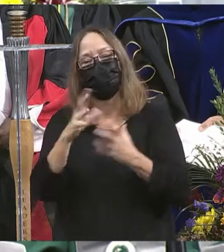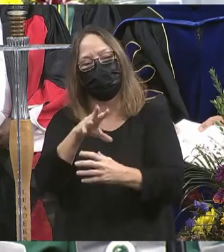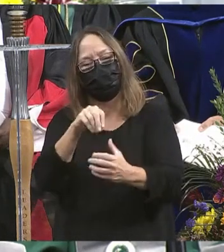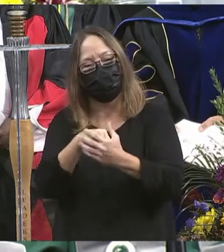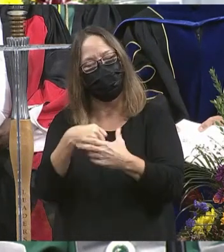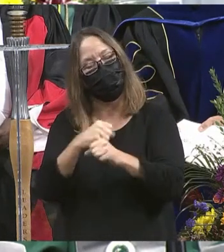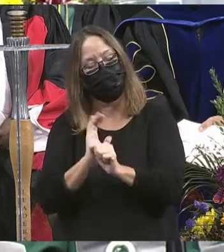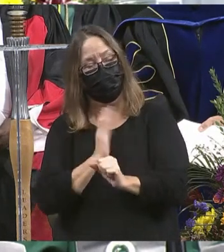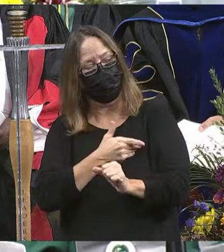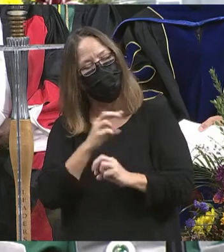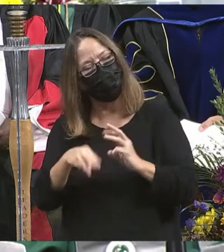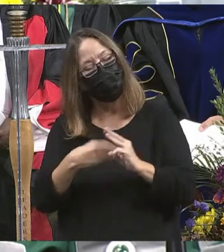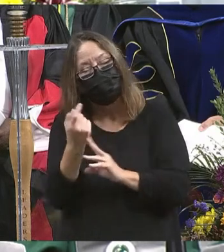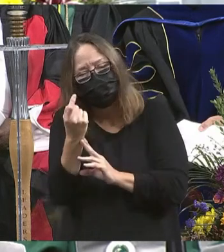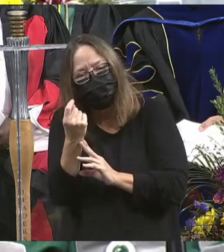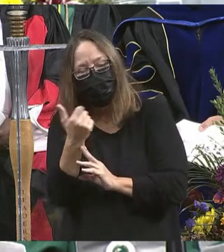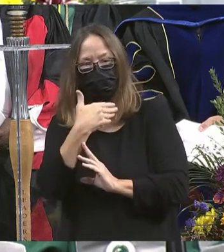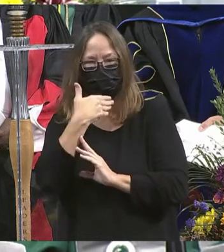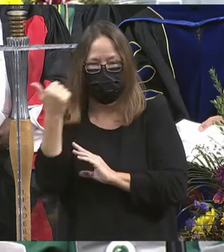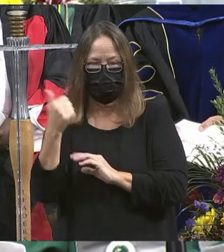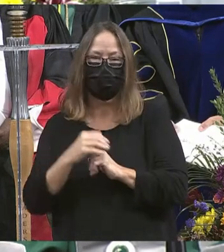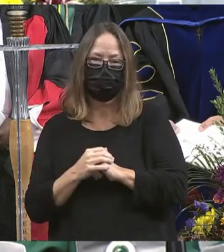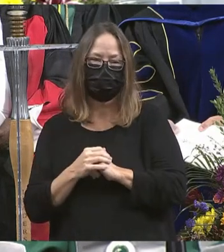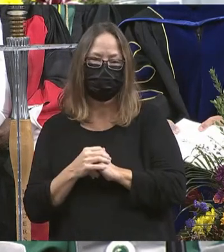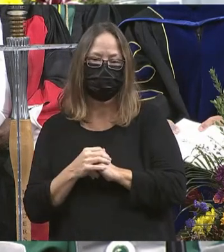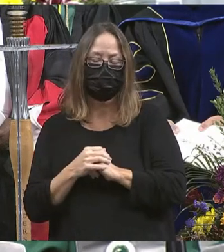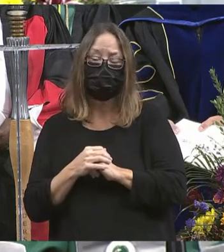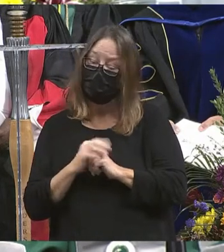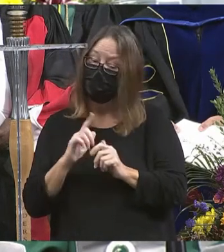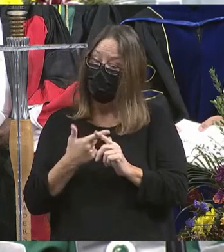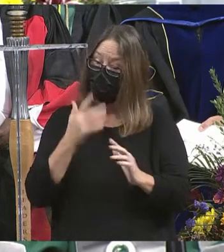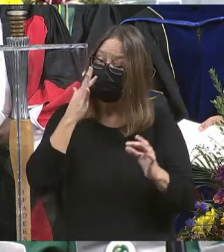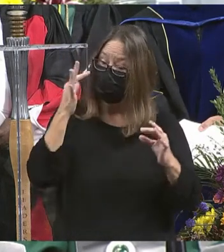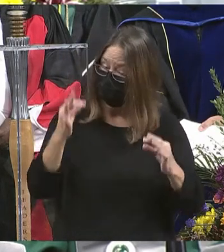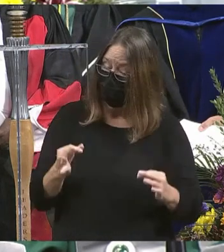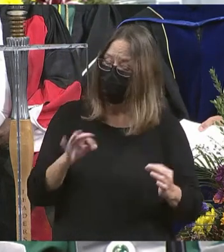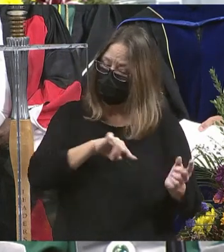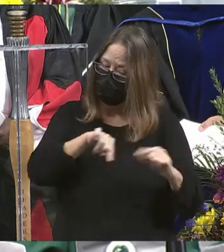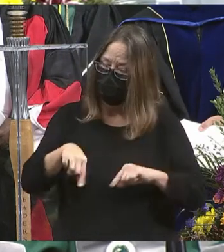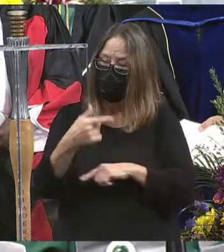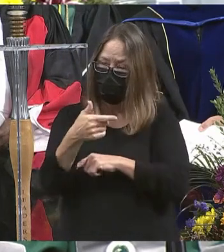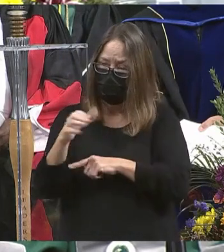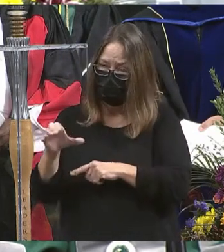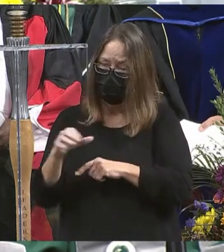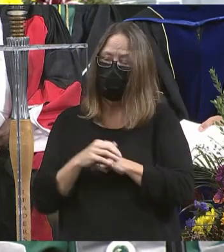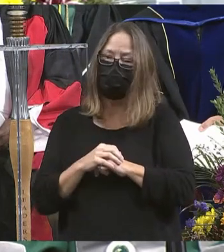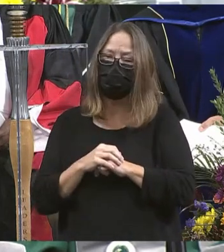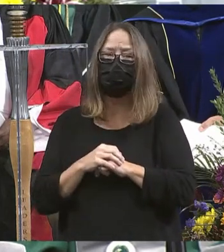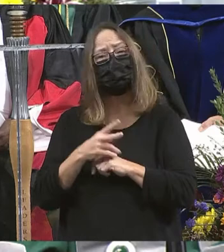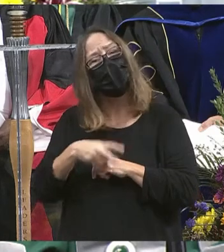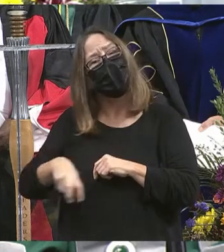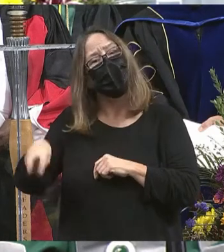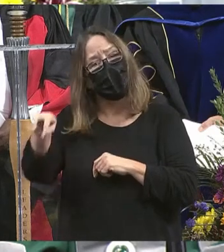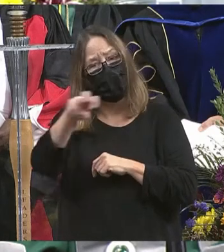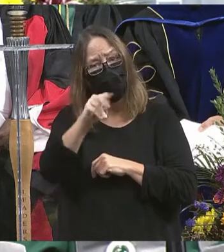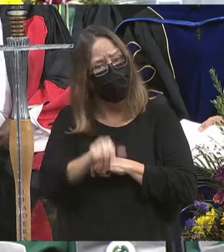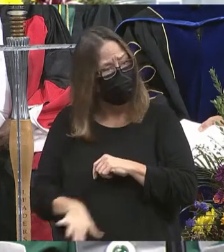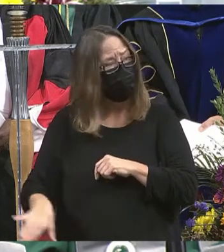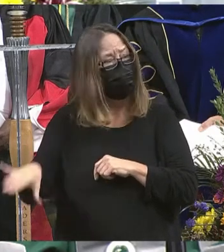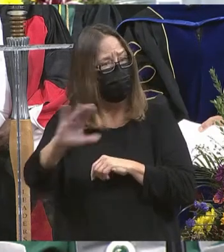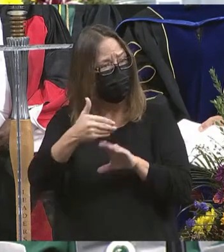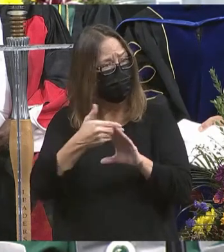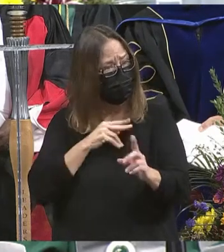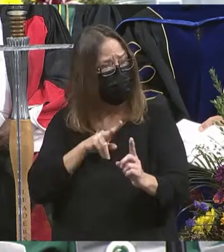world just a little better. This is when I decided to undertake the journey at GGC. I toured the GGC campus